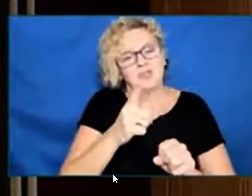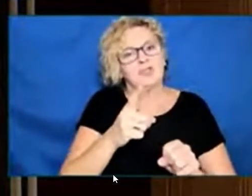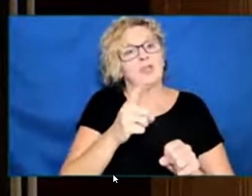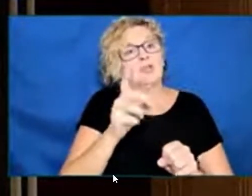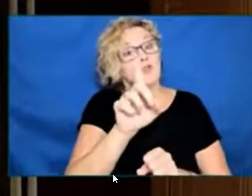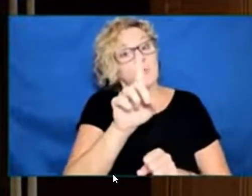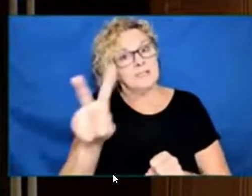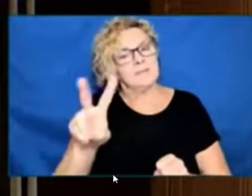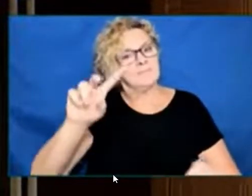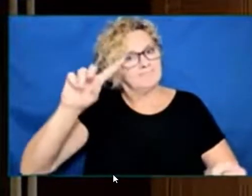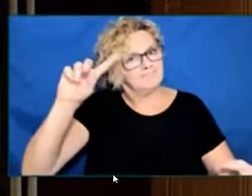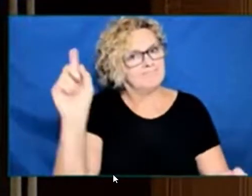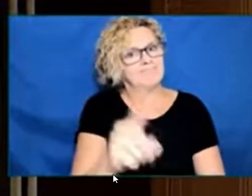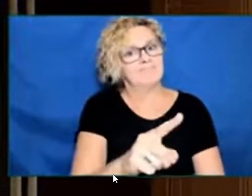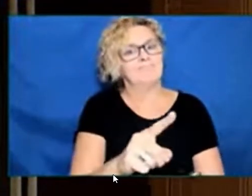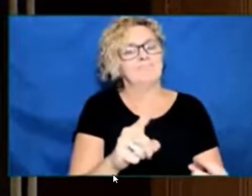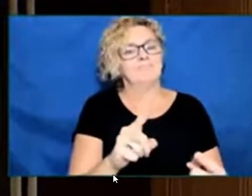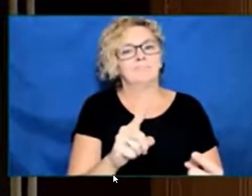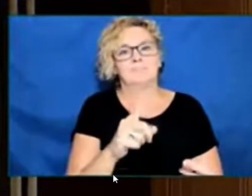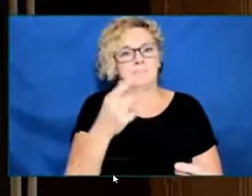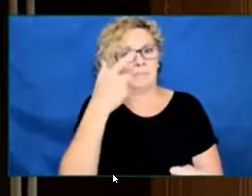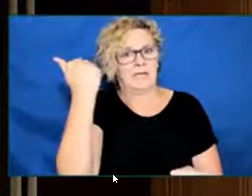in domestic violence, Mr. Speaker.